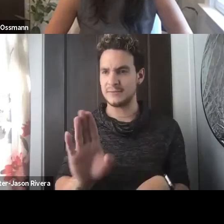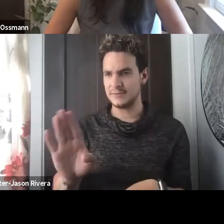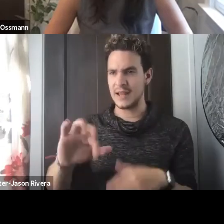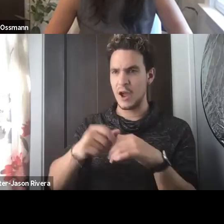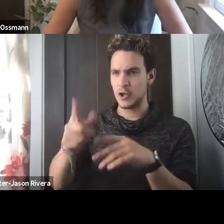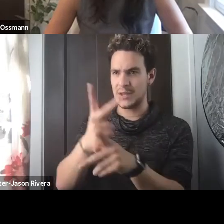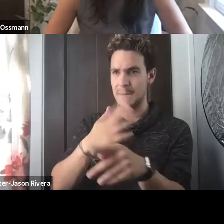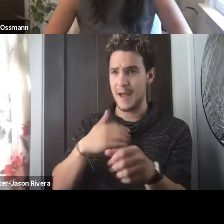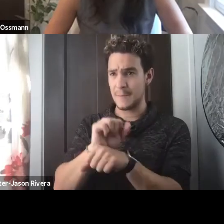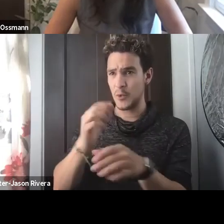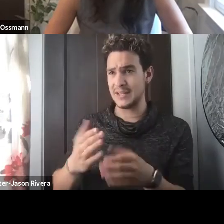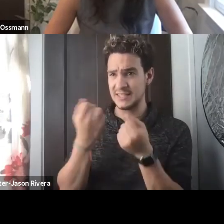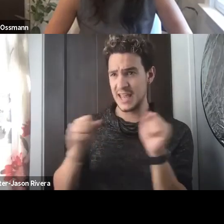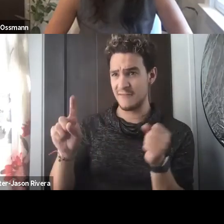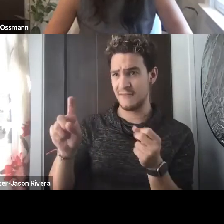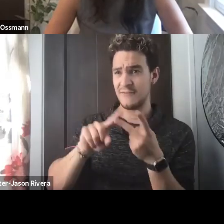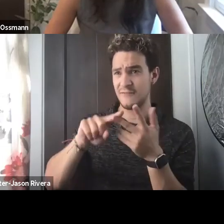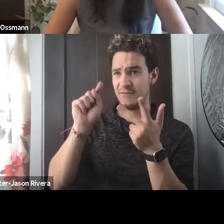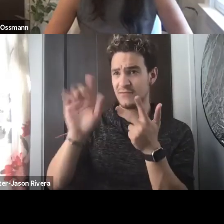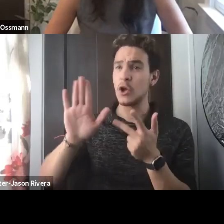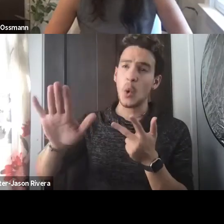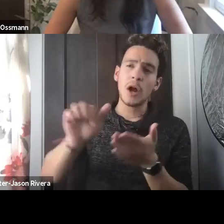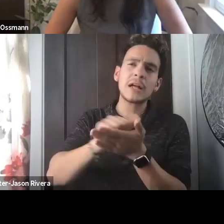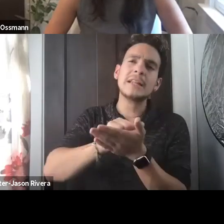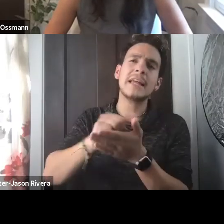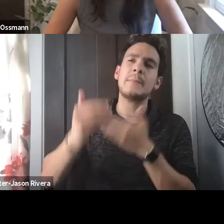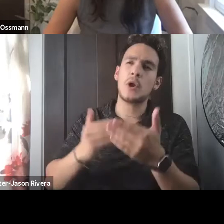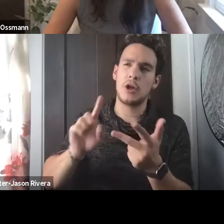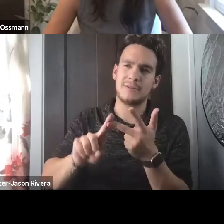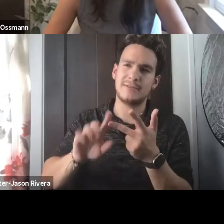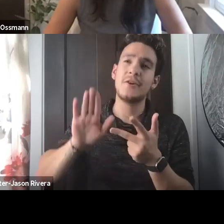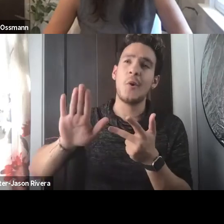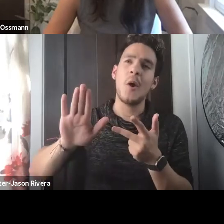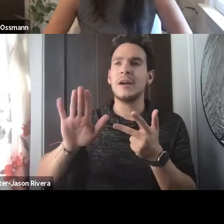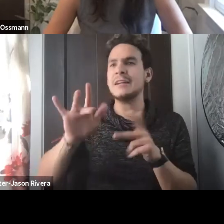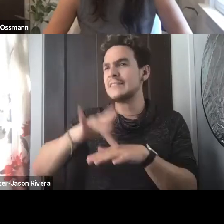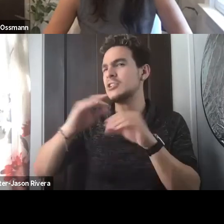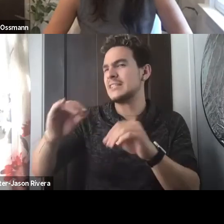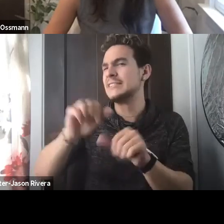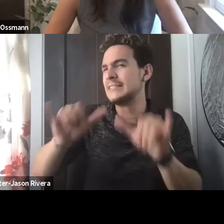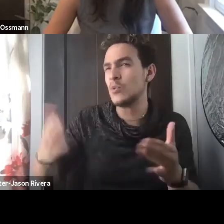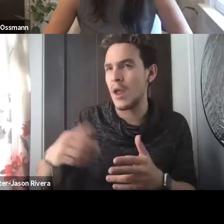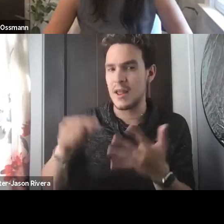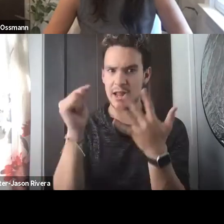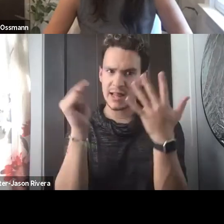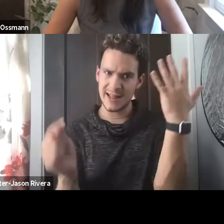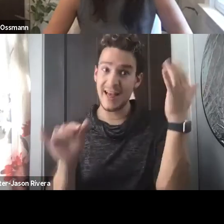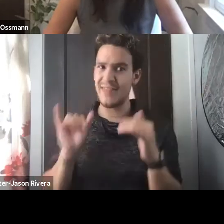my employees safe? How can, what are your cleaning protocols? What are your, your touchless systems? I